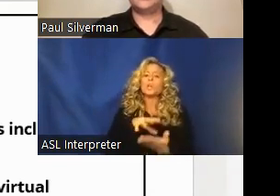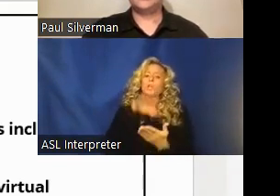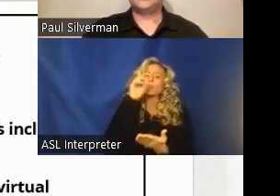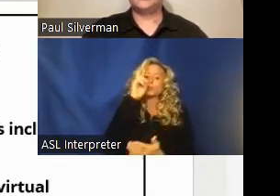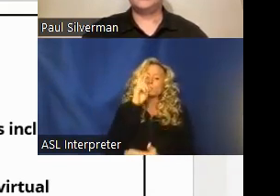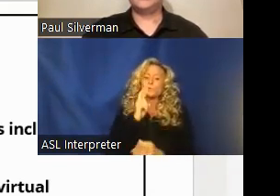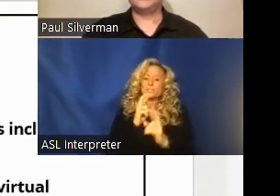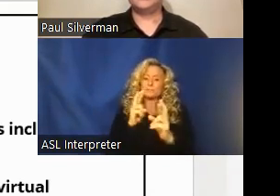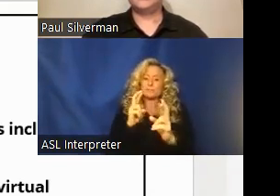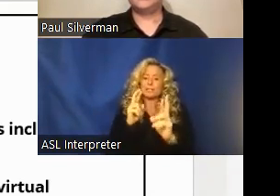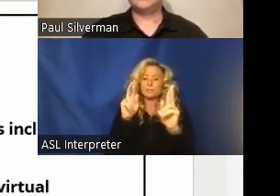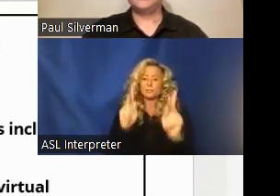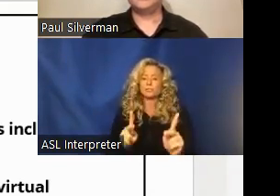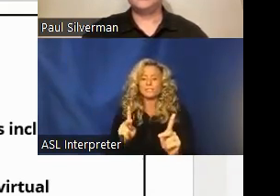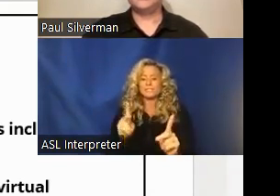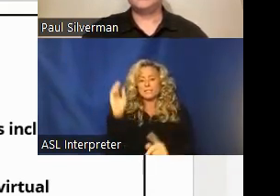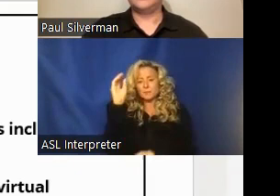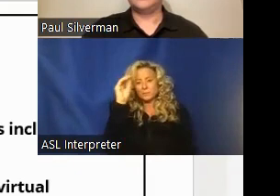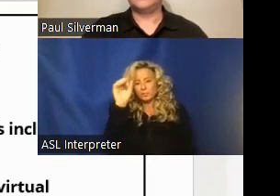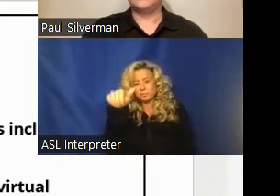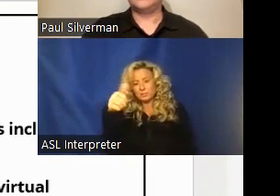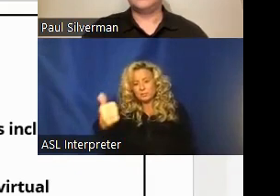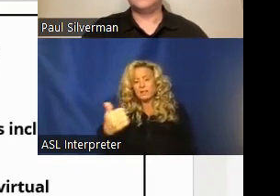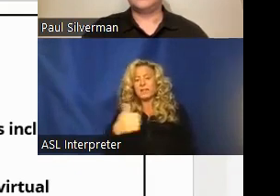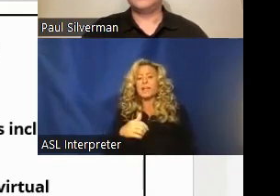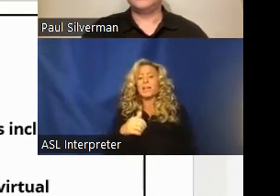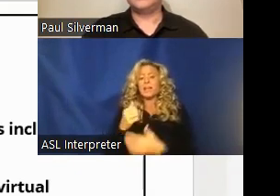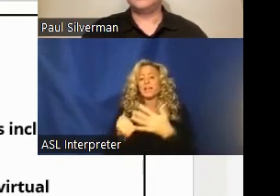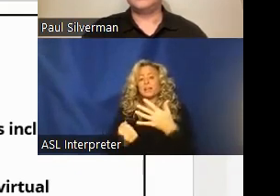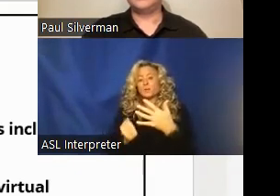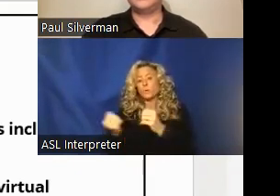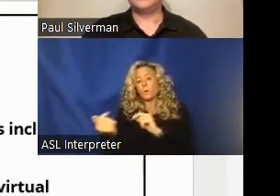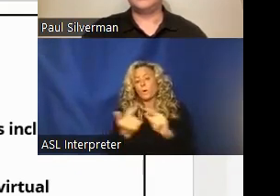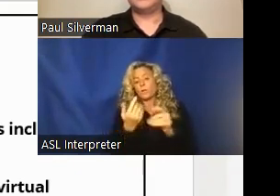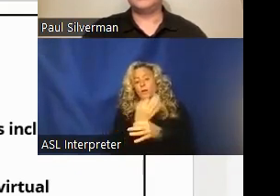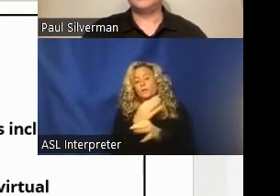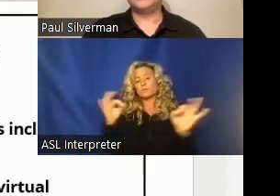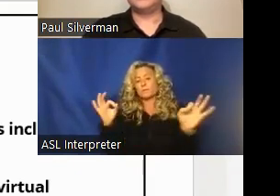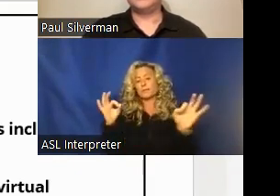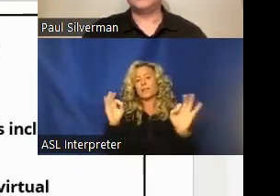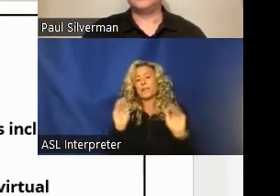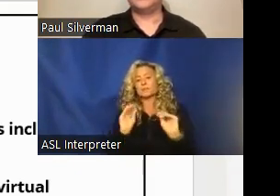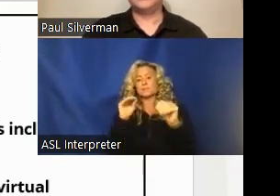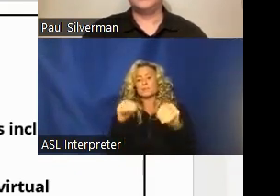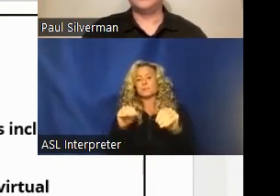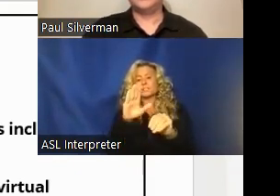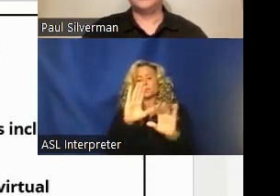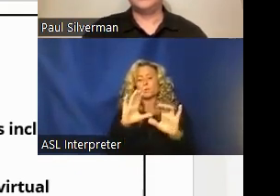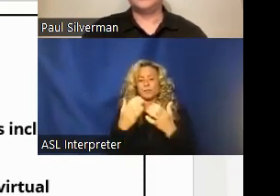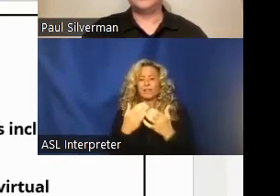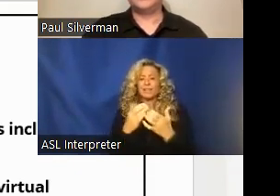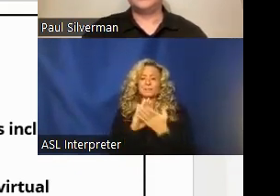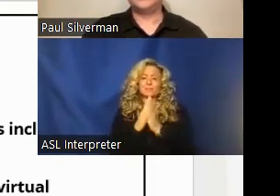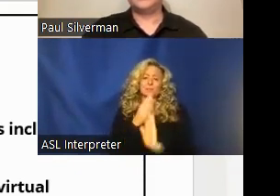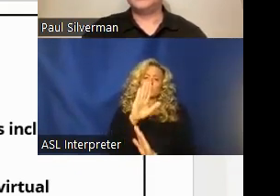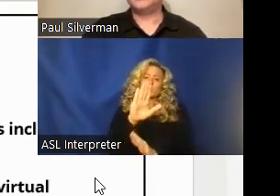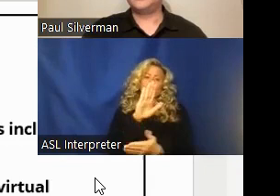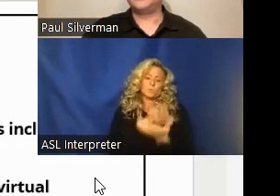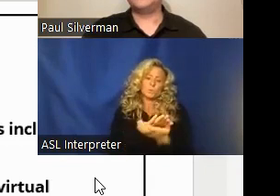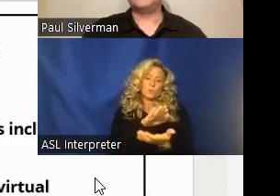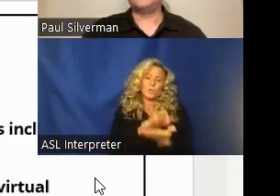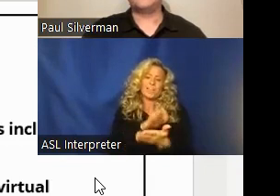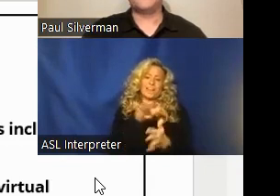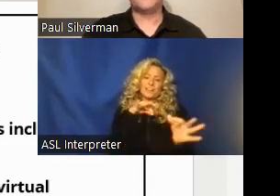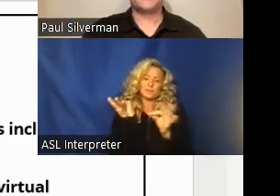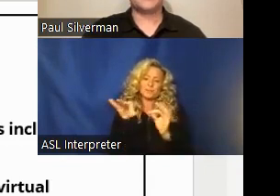opinion you agree with, all free, and you're welcome to place them into your class, into your school. And I'll explain